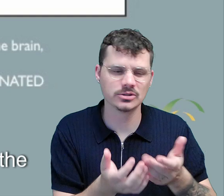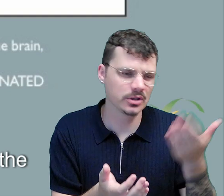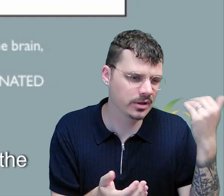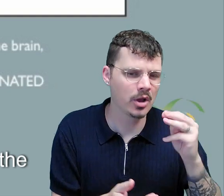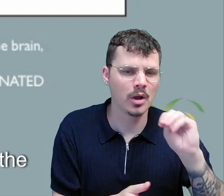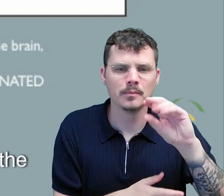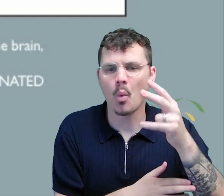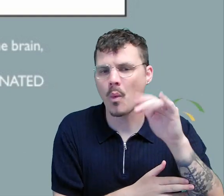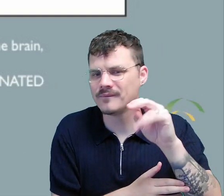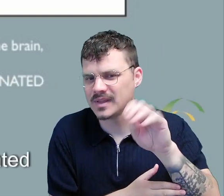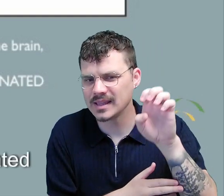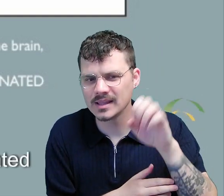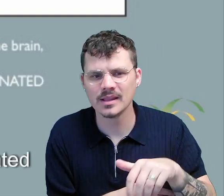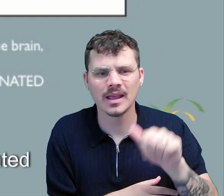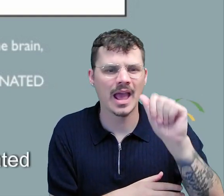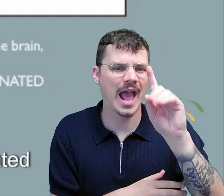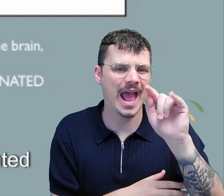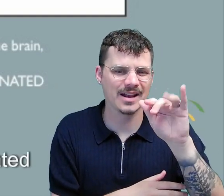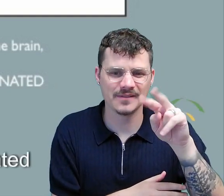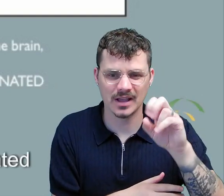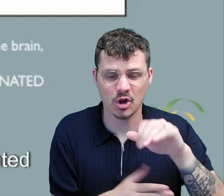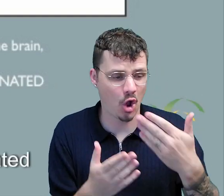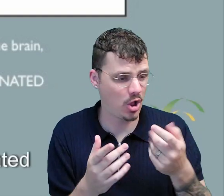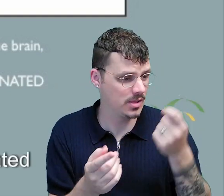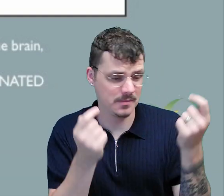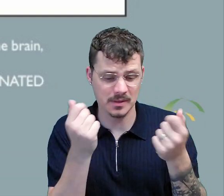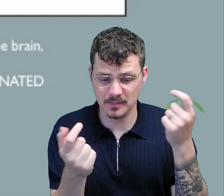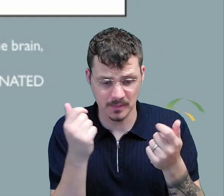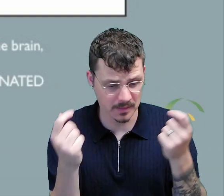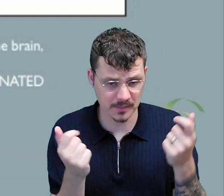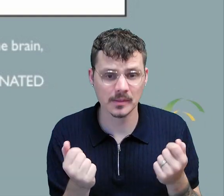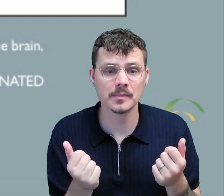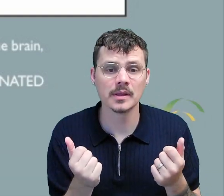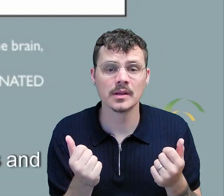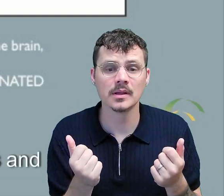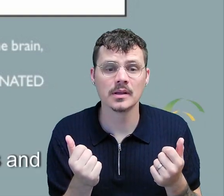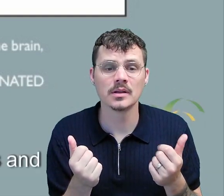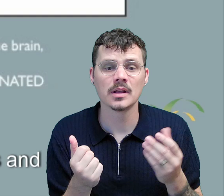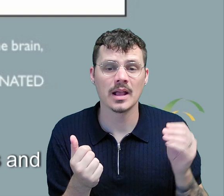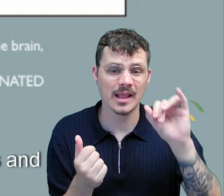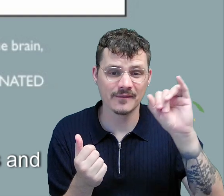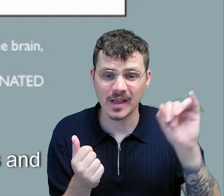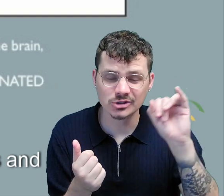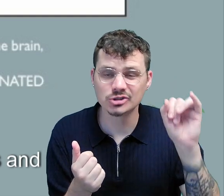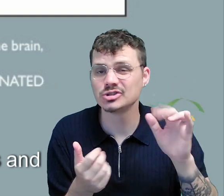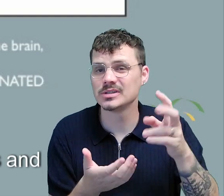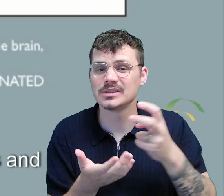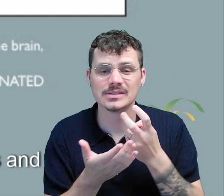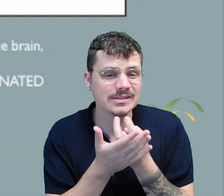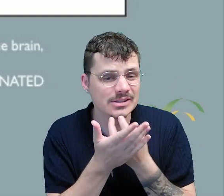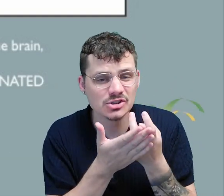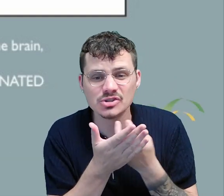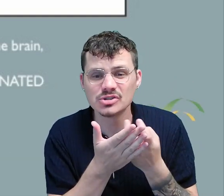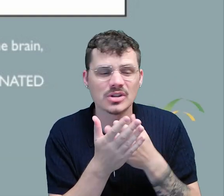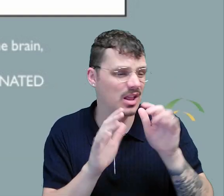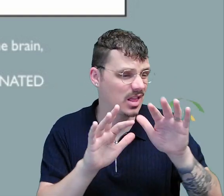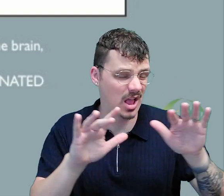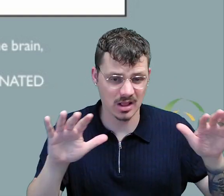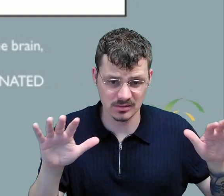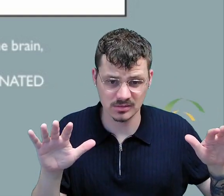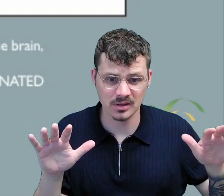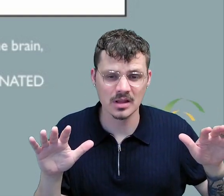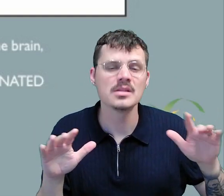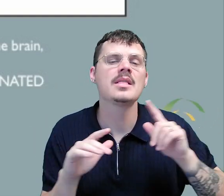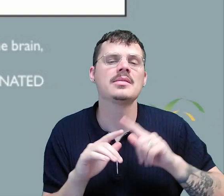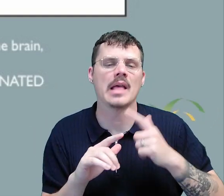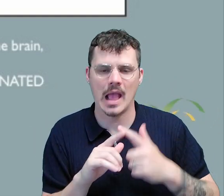the morphines, the Ativans, all of that have been eliminated, and all the infections and the seizures and the this and the that,